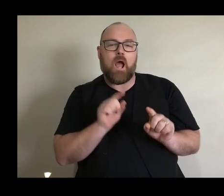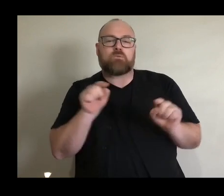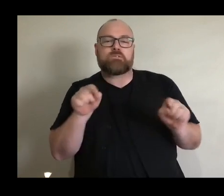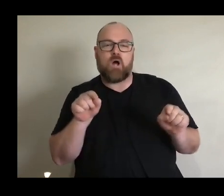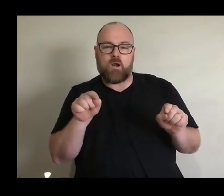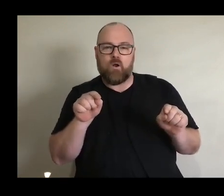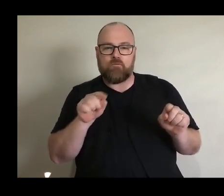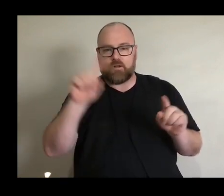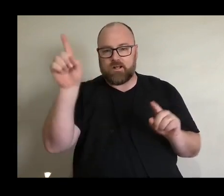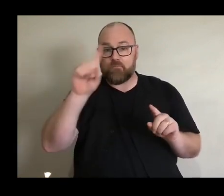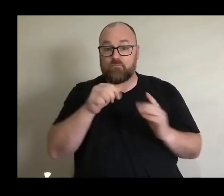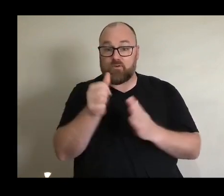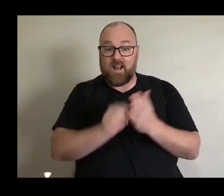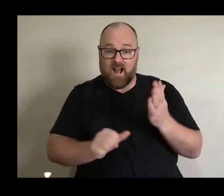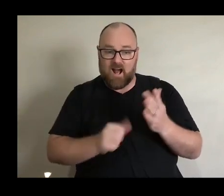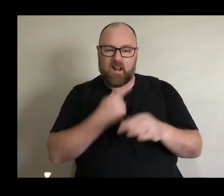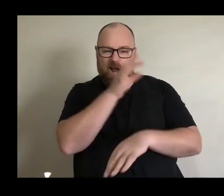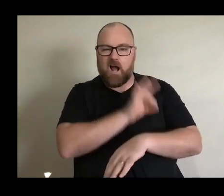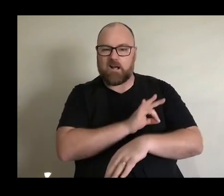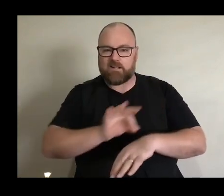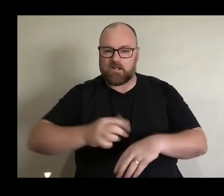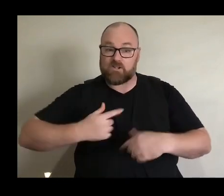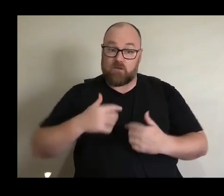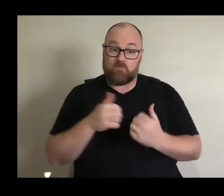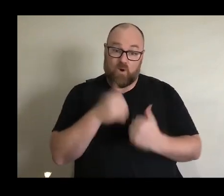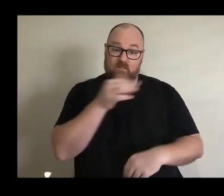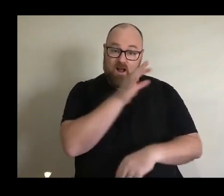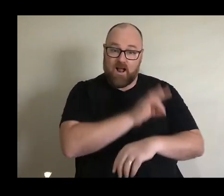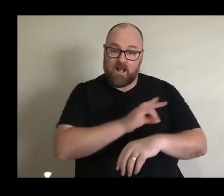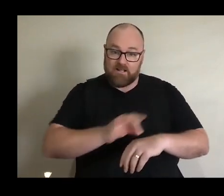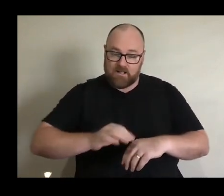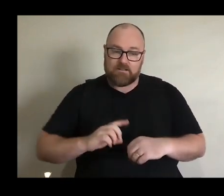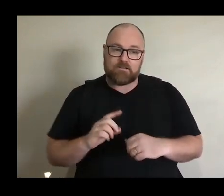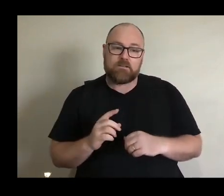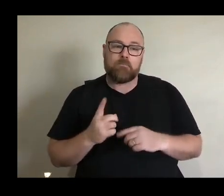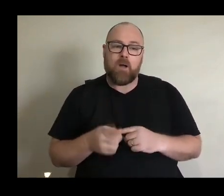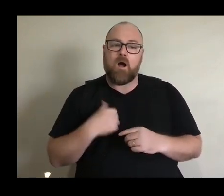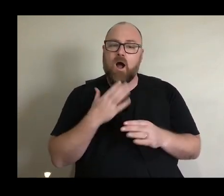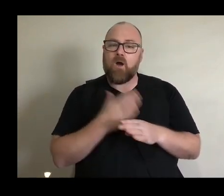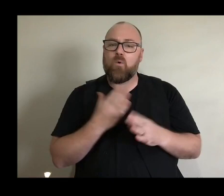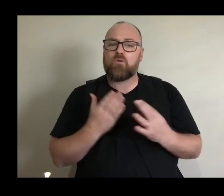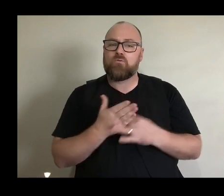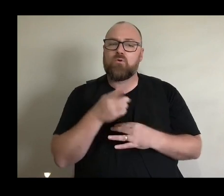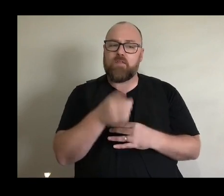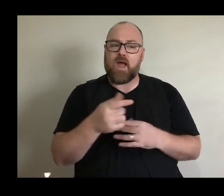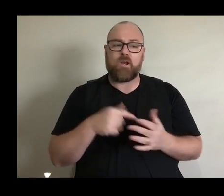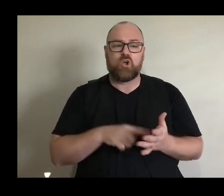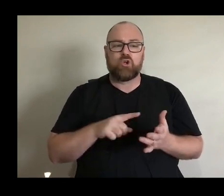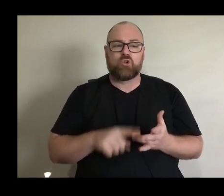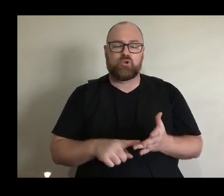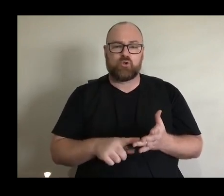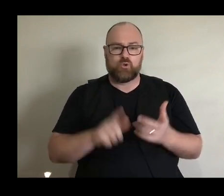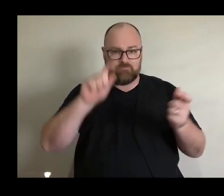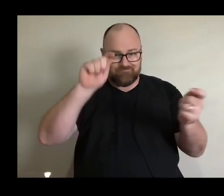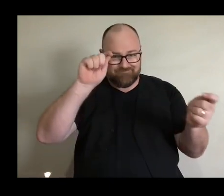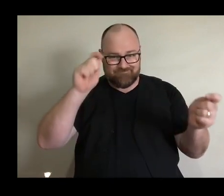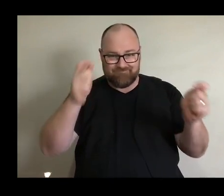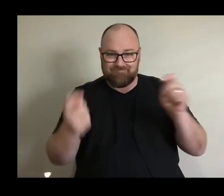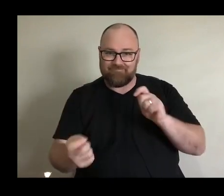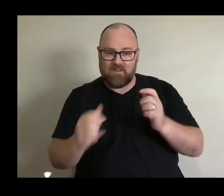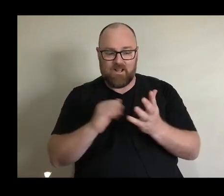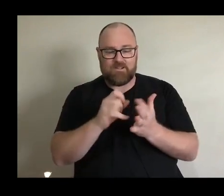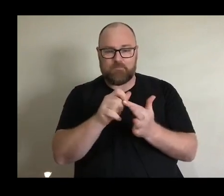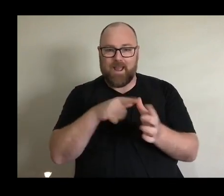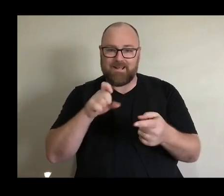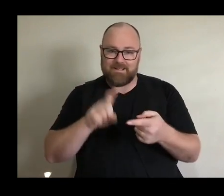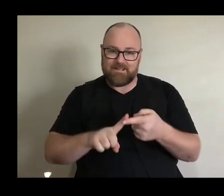I'm trained as an architect. And I work through these means in attempting to transfigure the spatial dynamics of